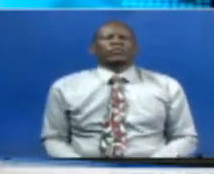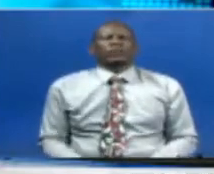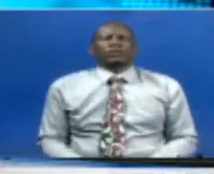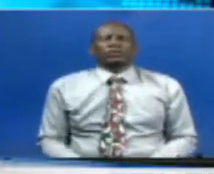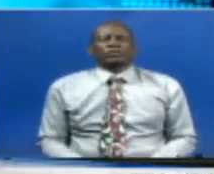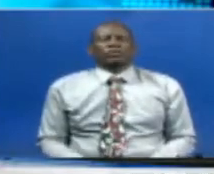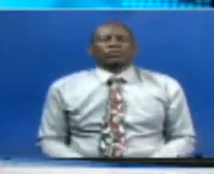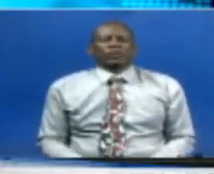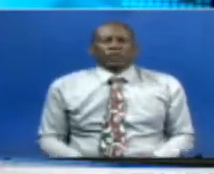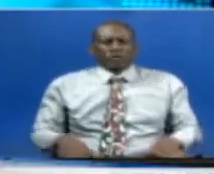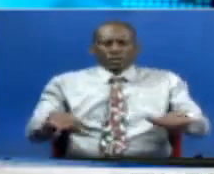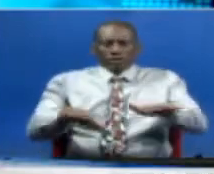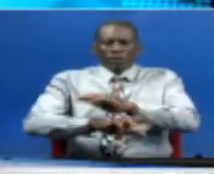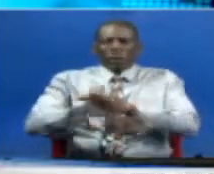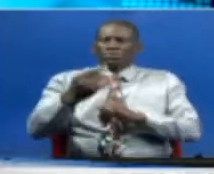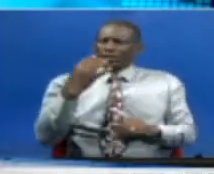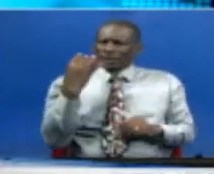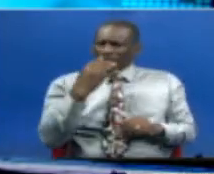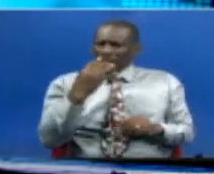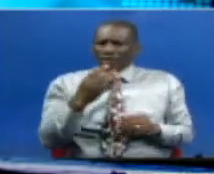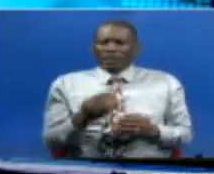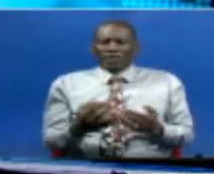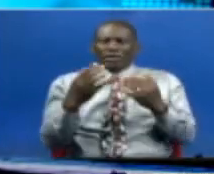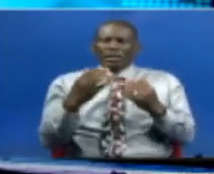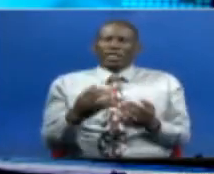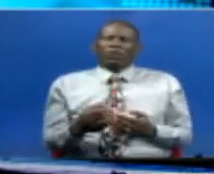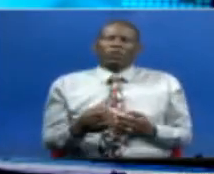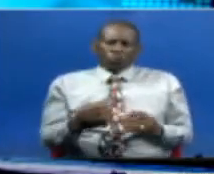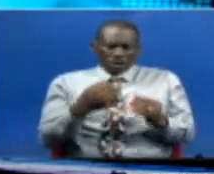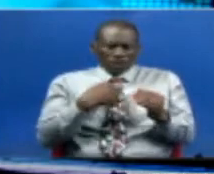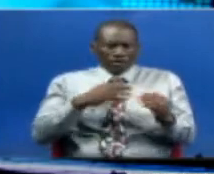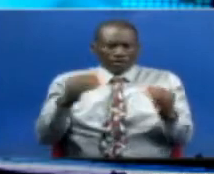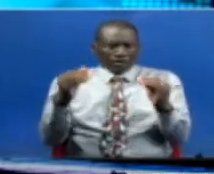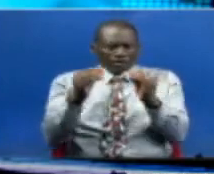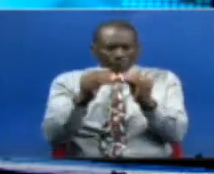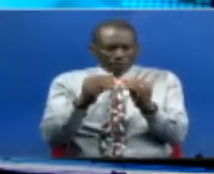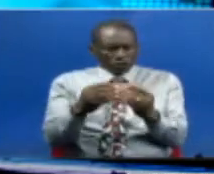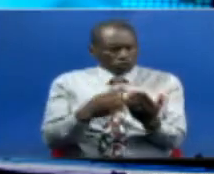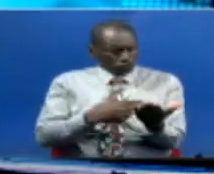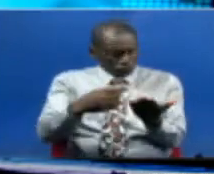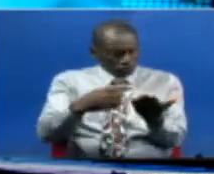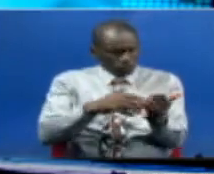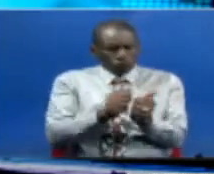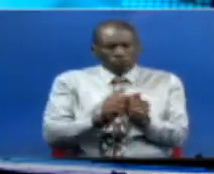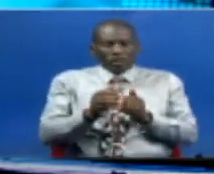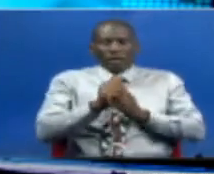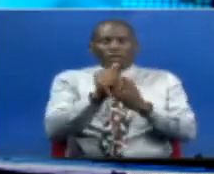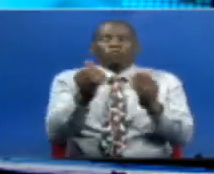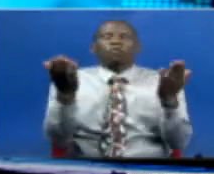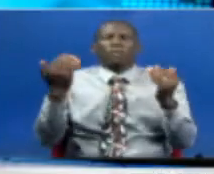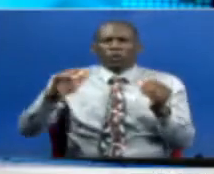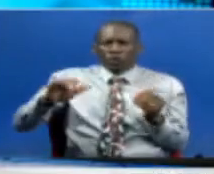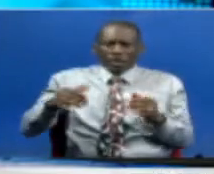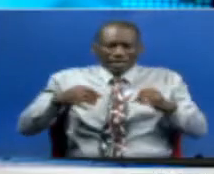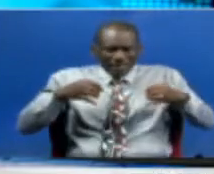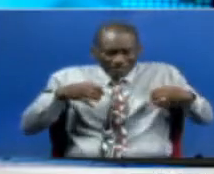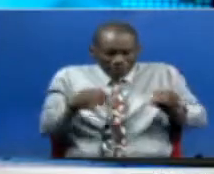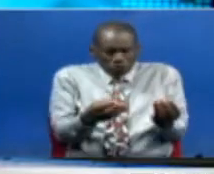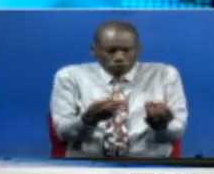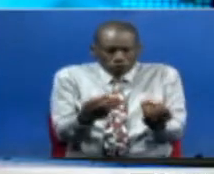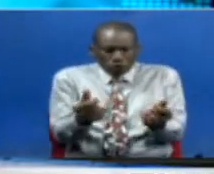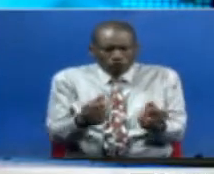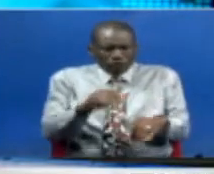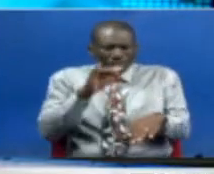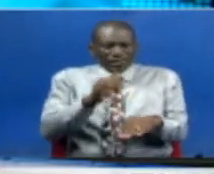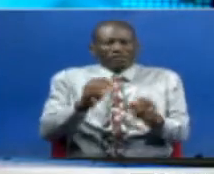Now, Deputy President Rigathi Gachagua is set to hold another round of talks with leaders from Meru County in a bid to iron out sticky